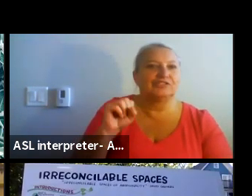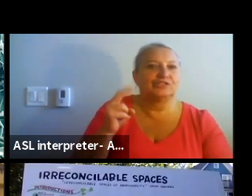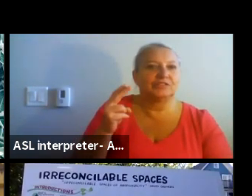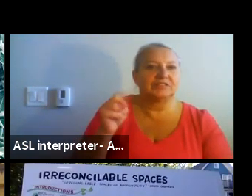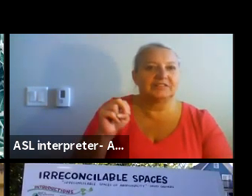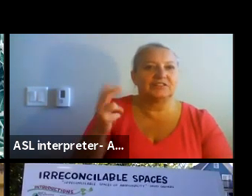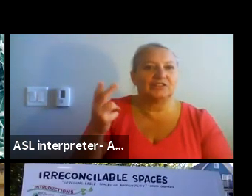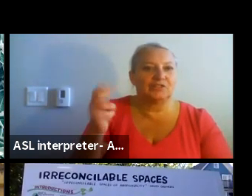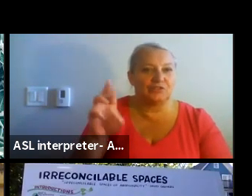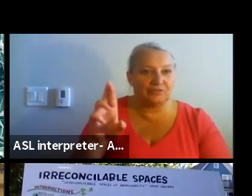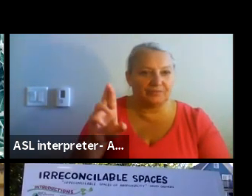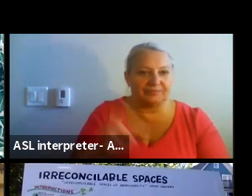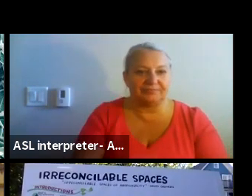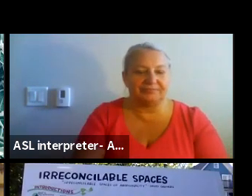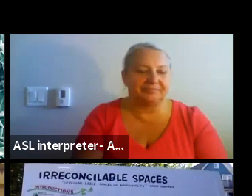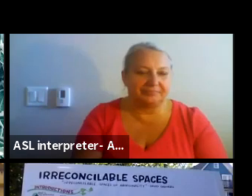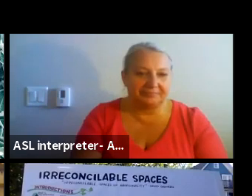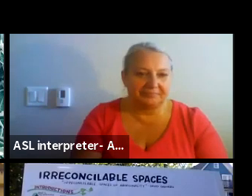excuse me.